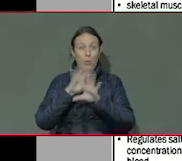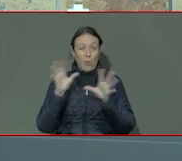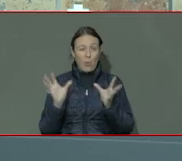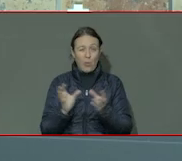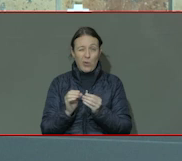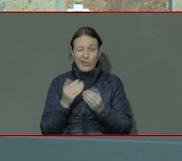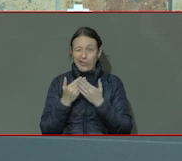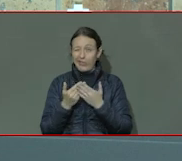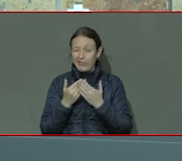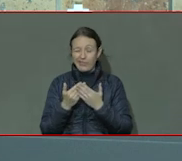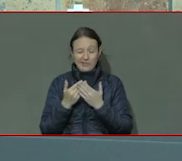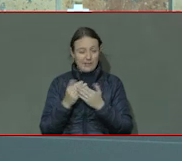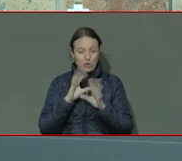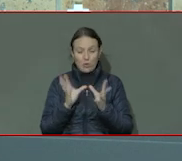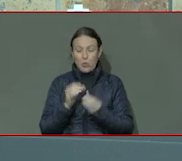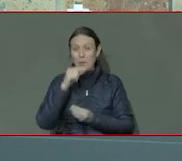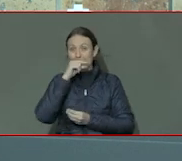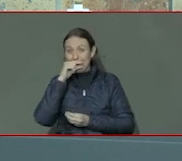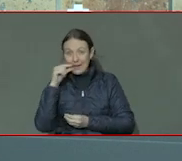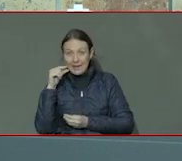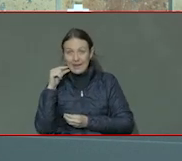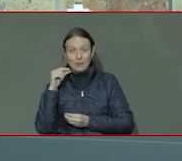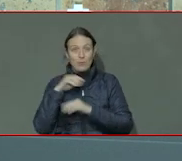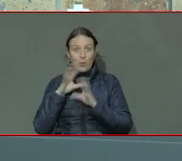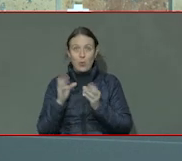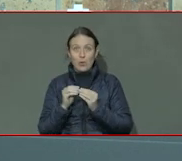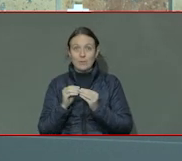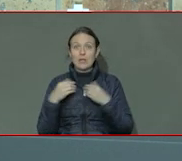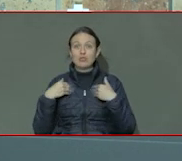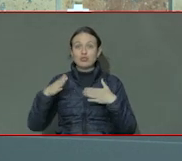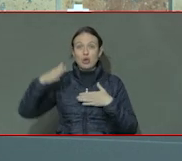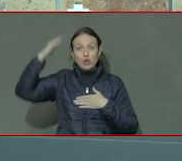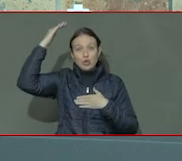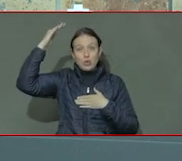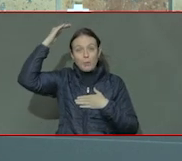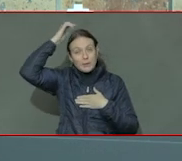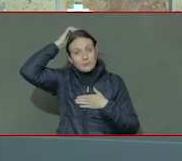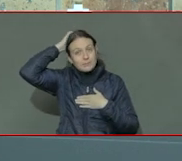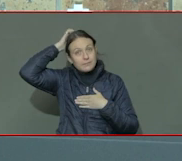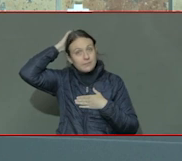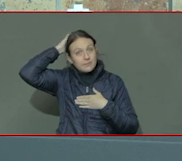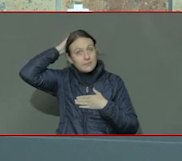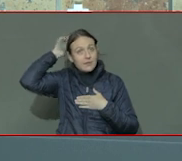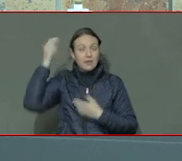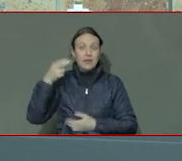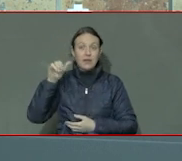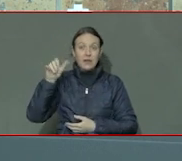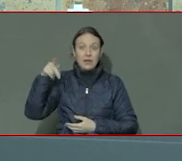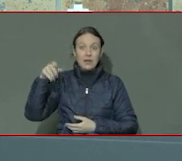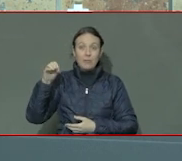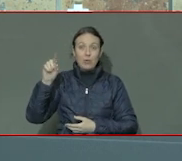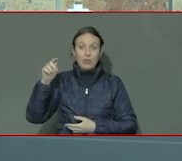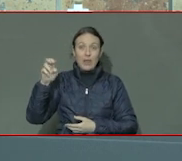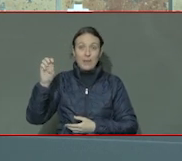gland. You know the name of the hormone. So I'm just going to start there on the top. The hypothalamus we did in grade